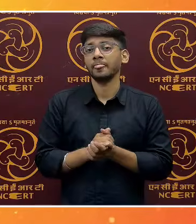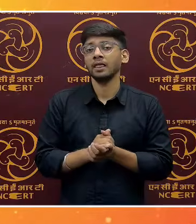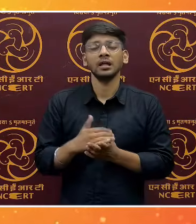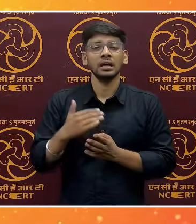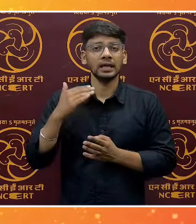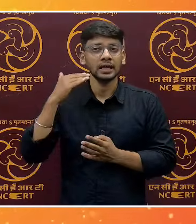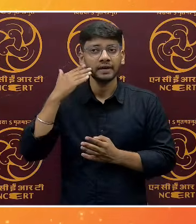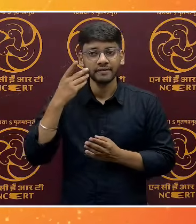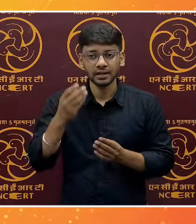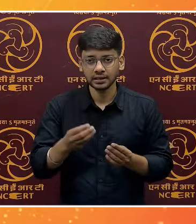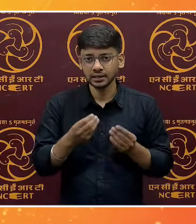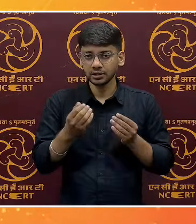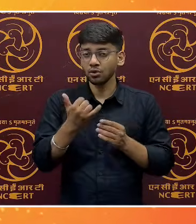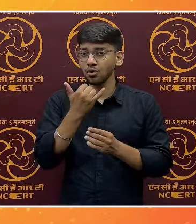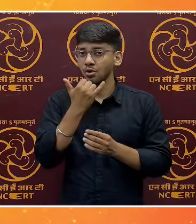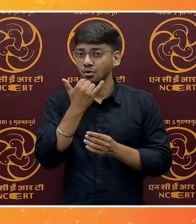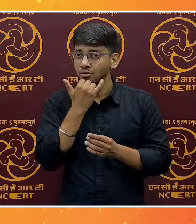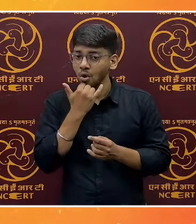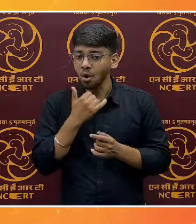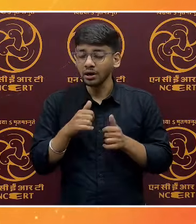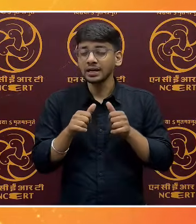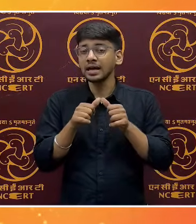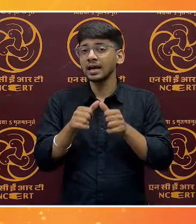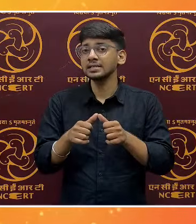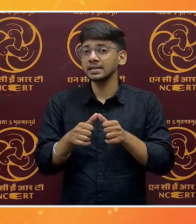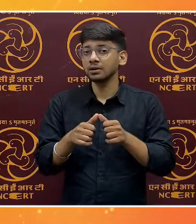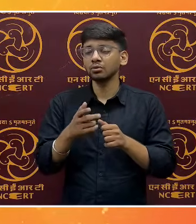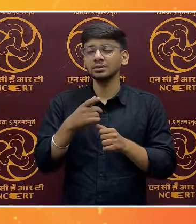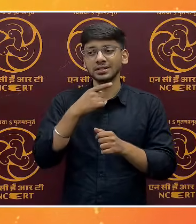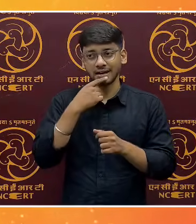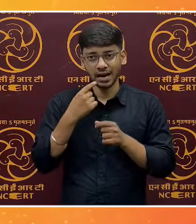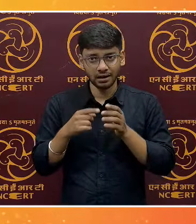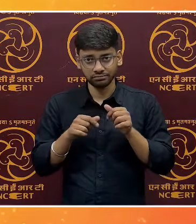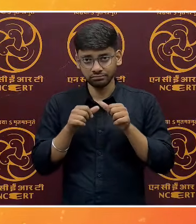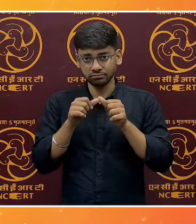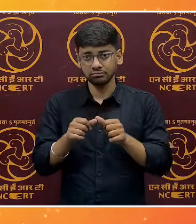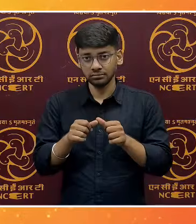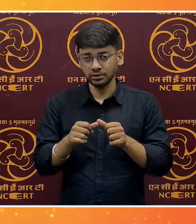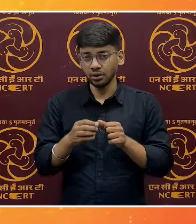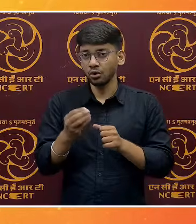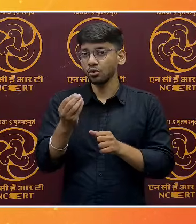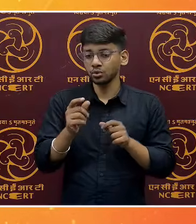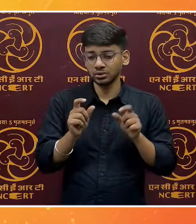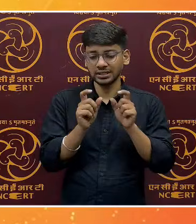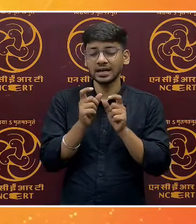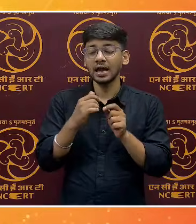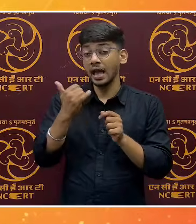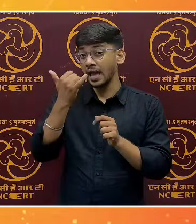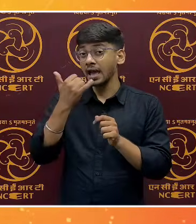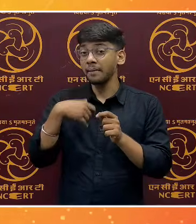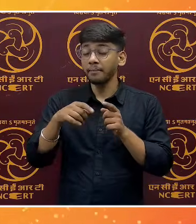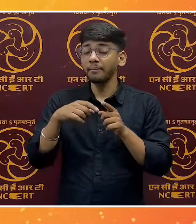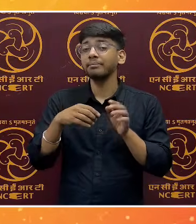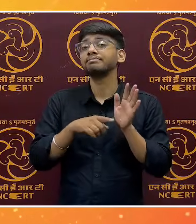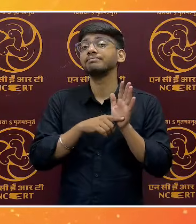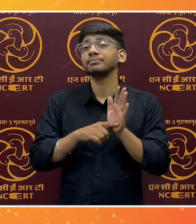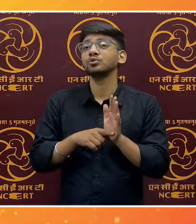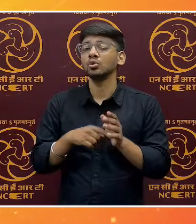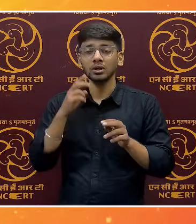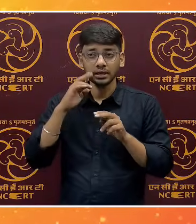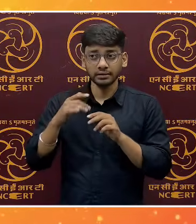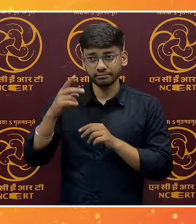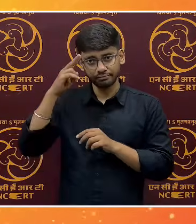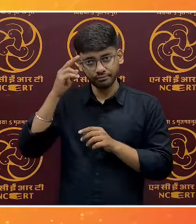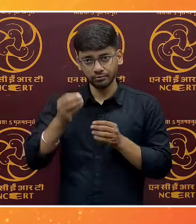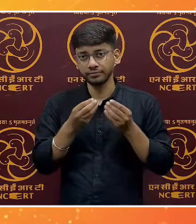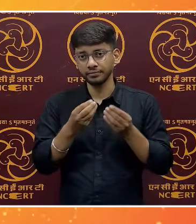you gave the wrong answer, it was in red and there were some clues in it. So that would also, I think, help the child, Yes. right? Yes.